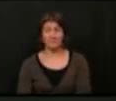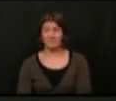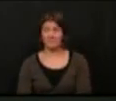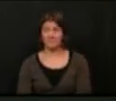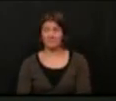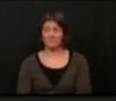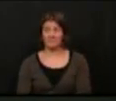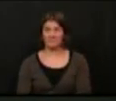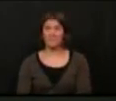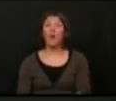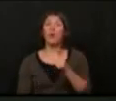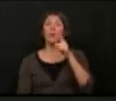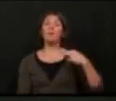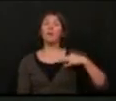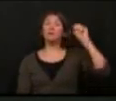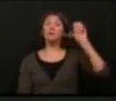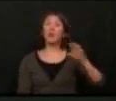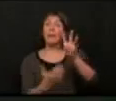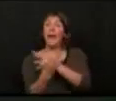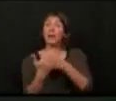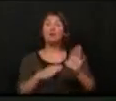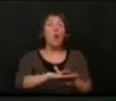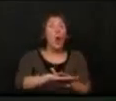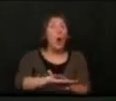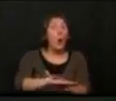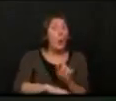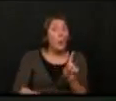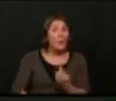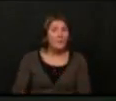Yep. Who wants to volunteer to read the calendar? Slowly.